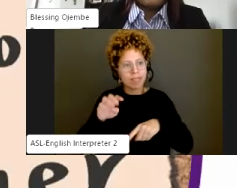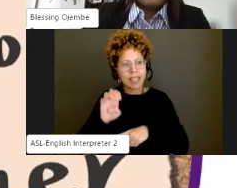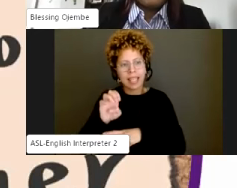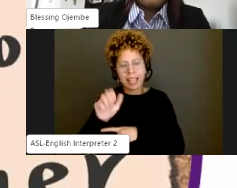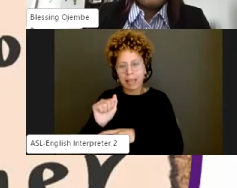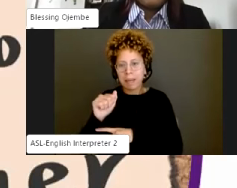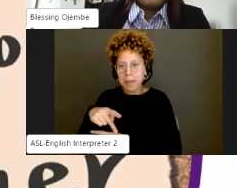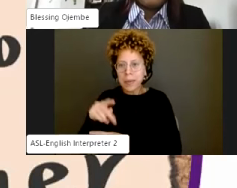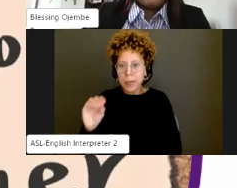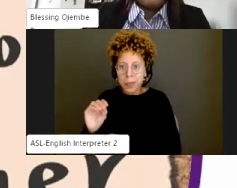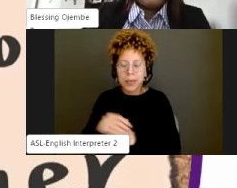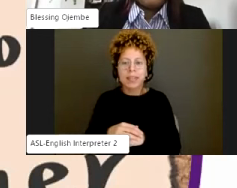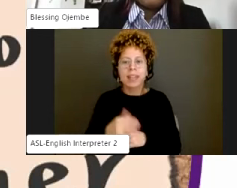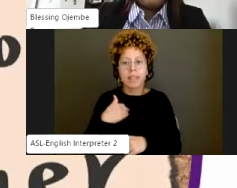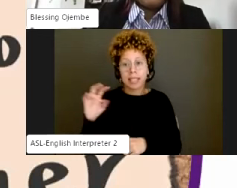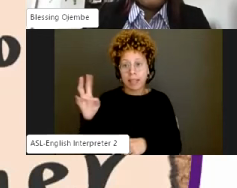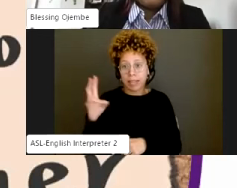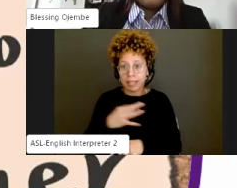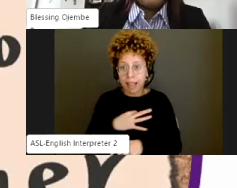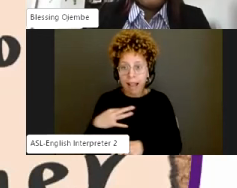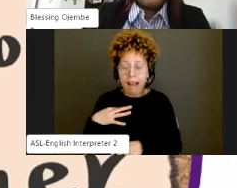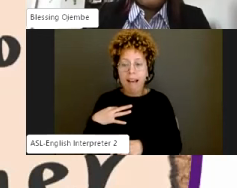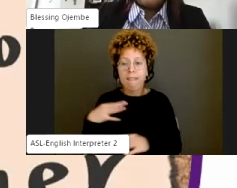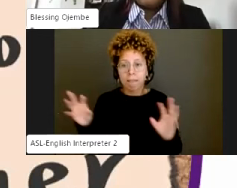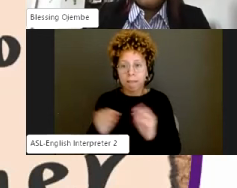7 staff, and our staff